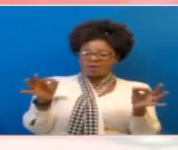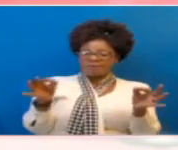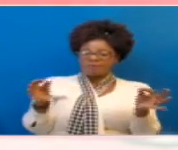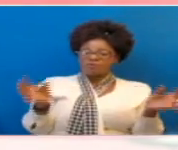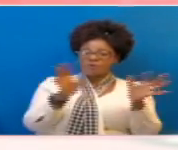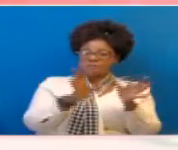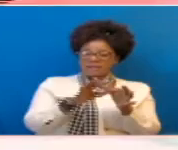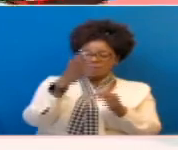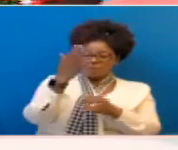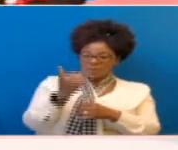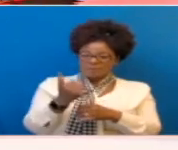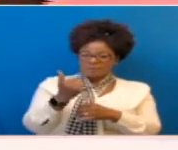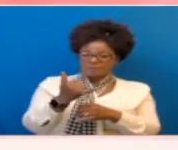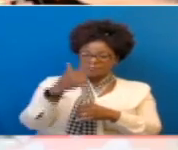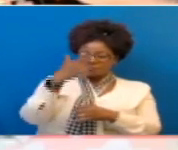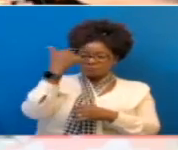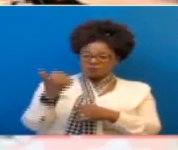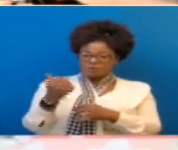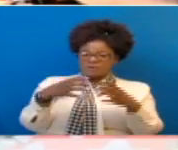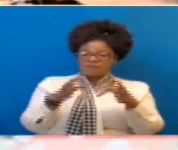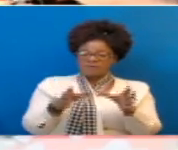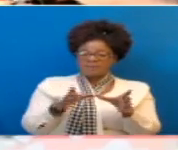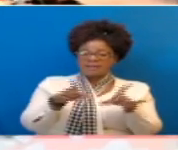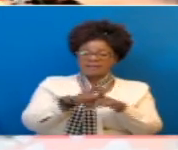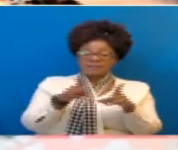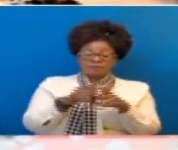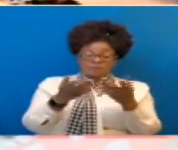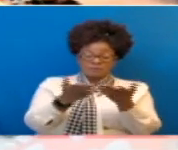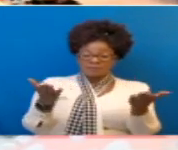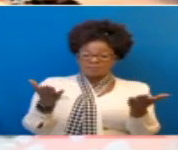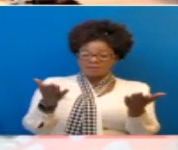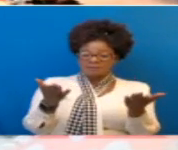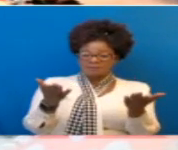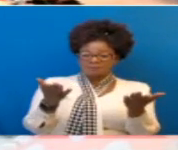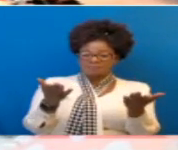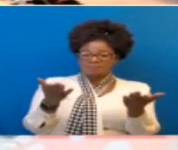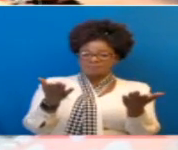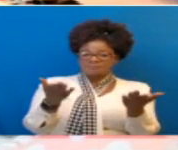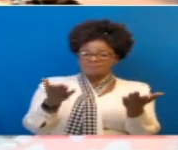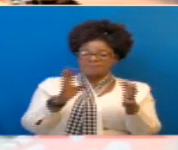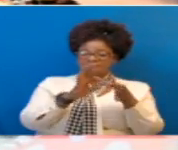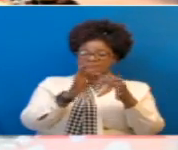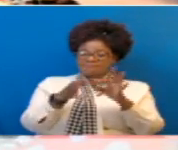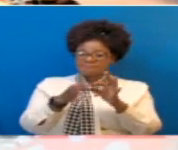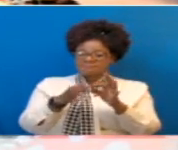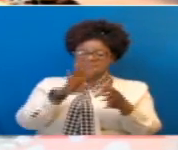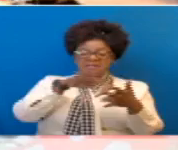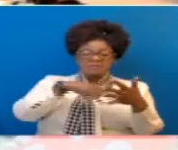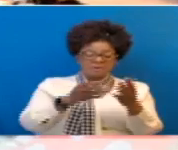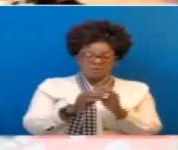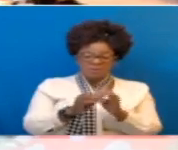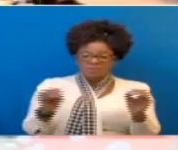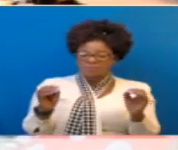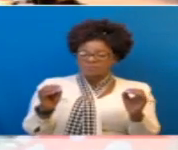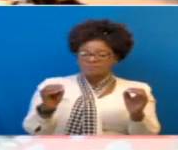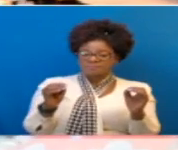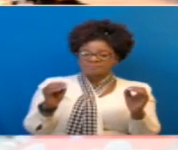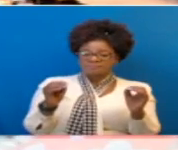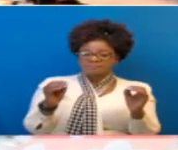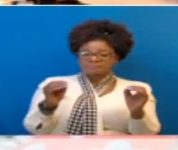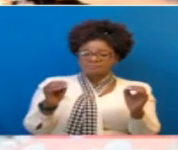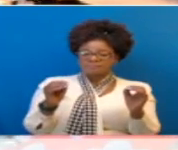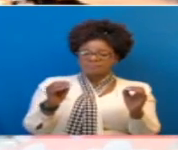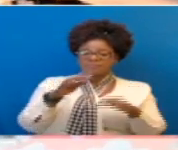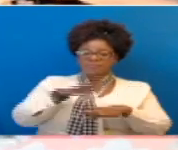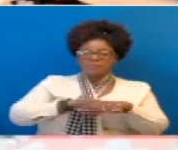her because the family, as you've seen, live out of connectivity. There is no network here. There's no